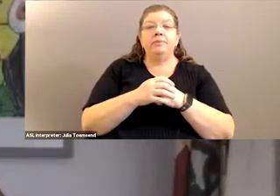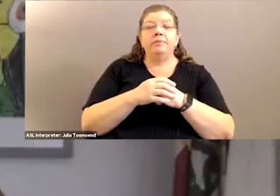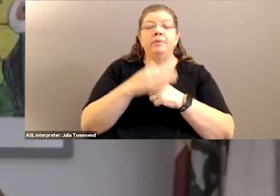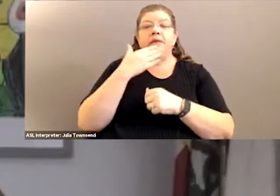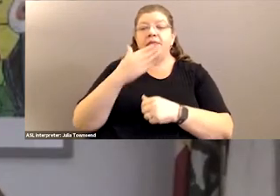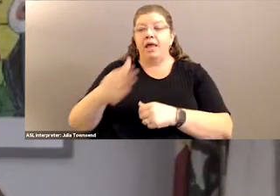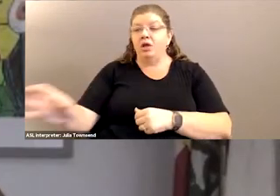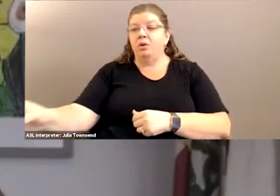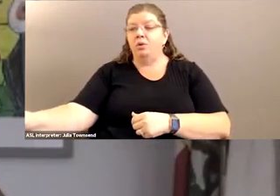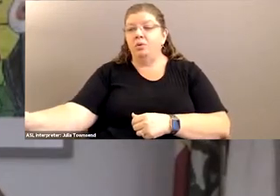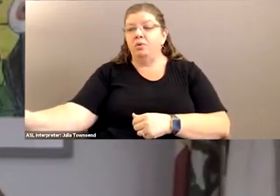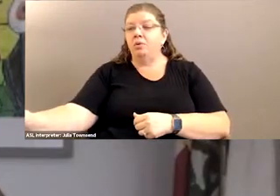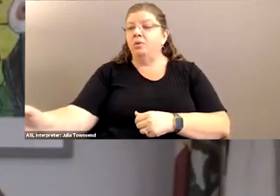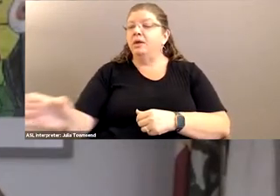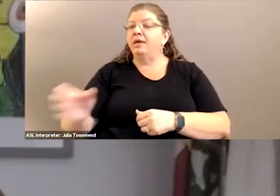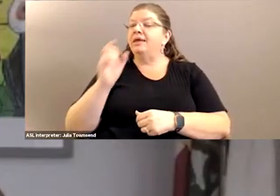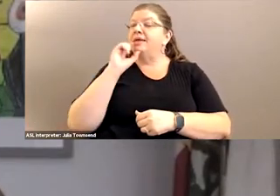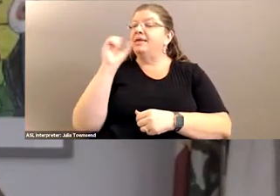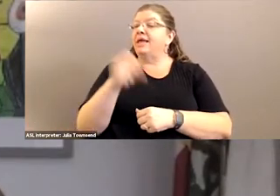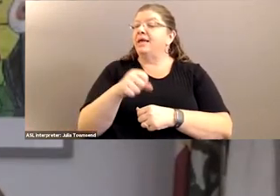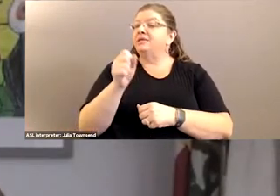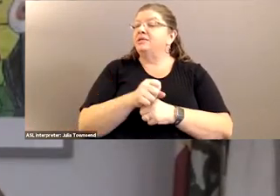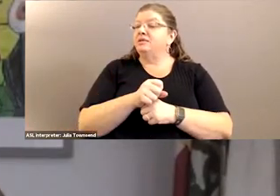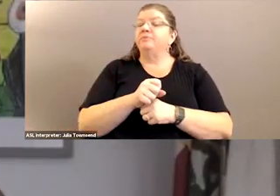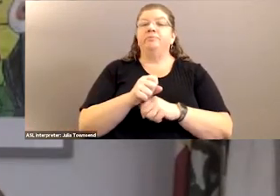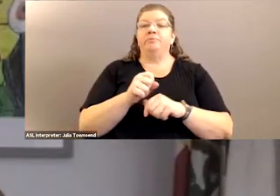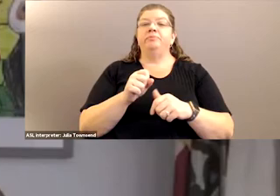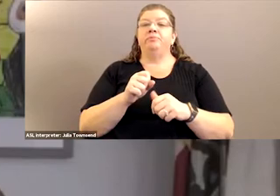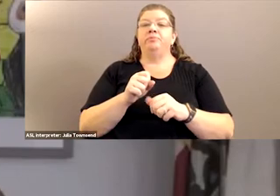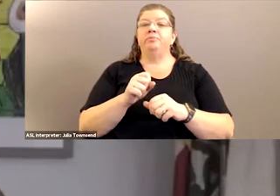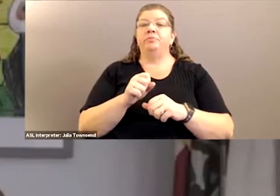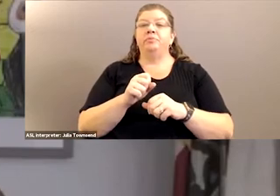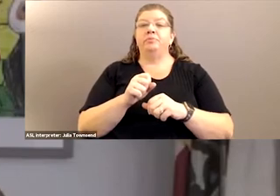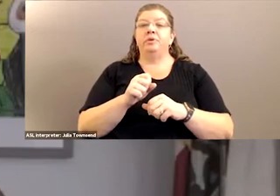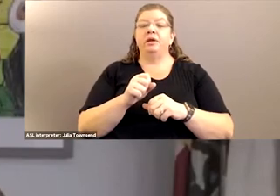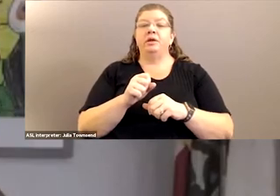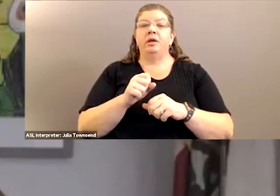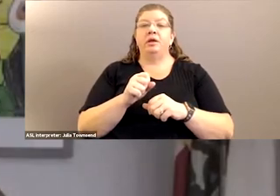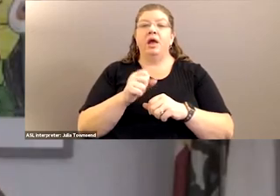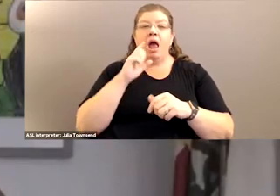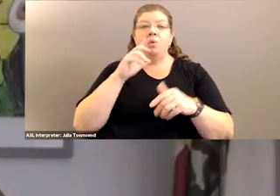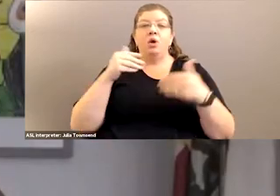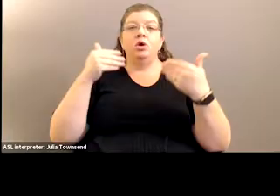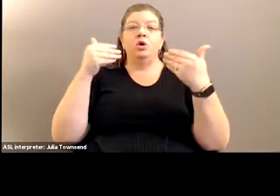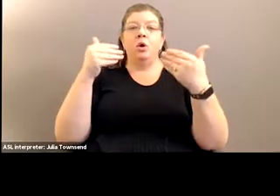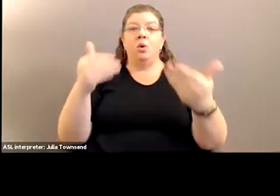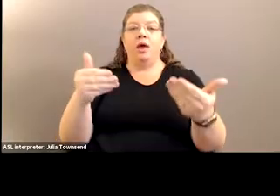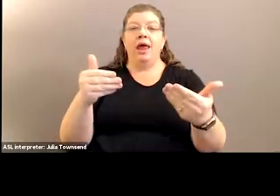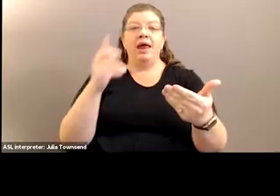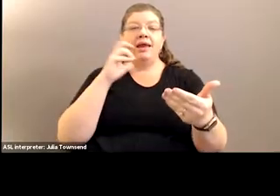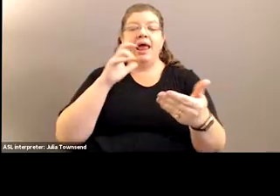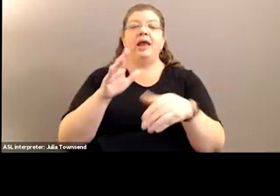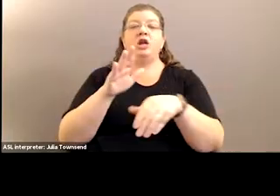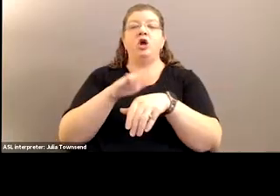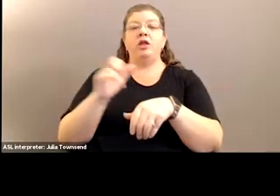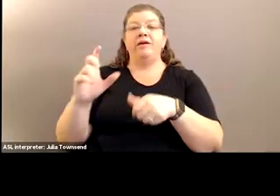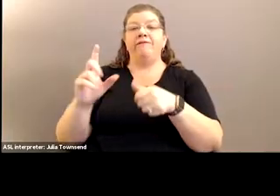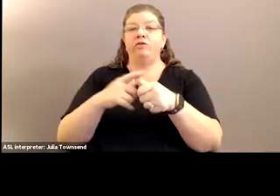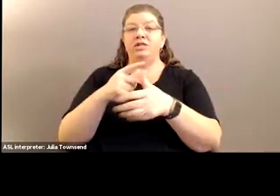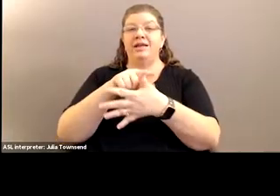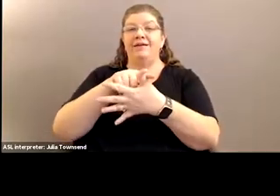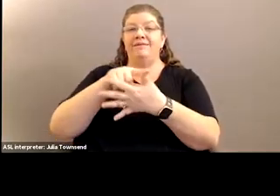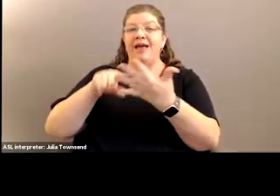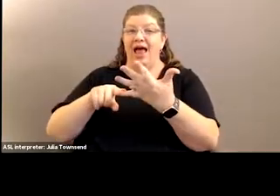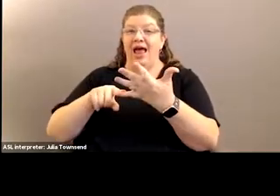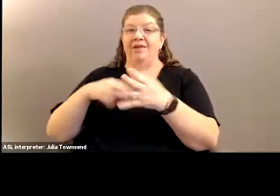for yes we do have public comment on this item i will go ahead and call on the first five names or